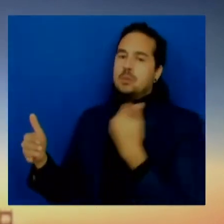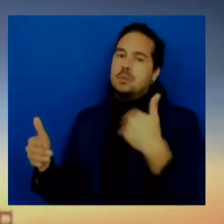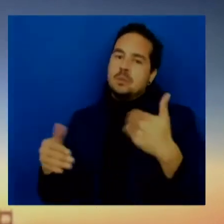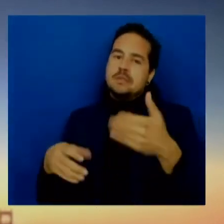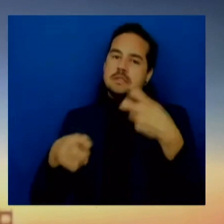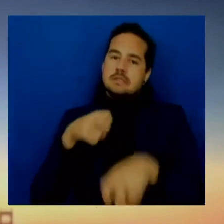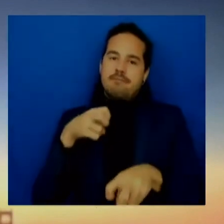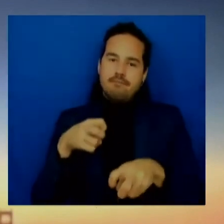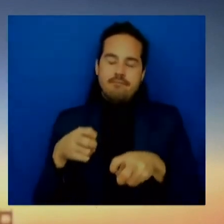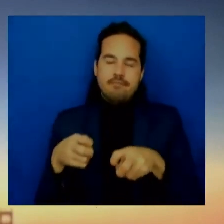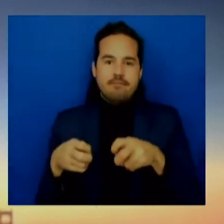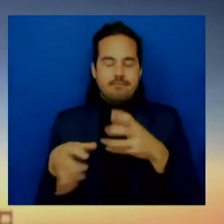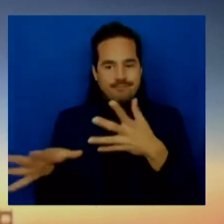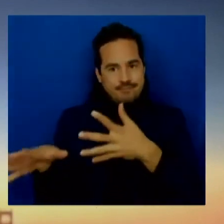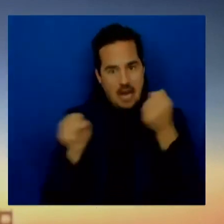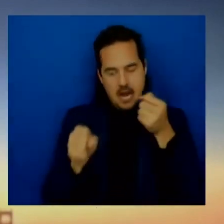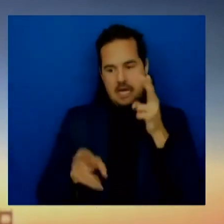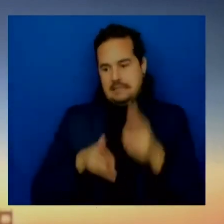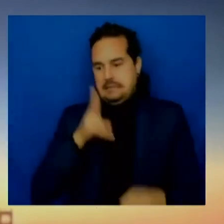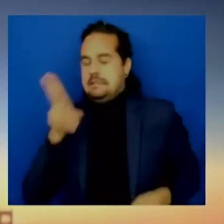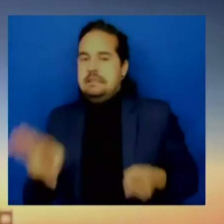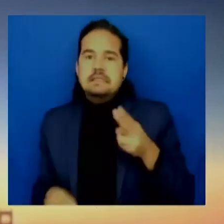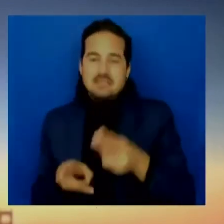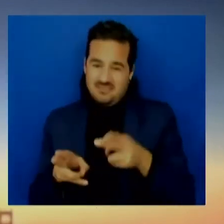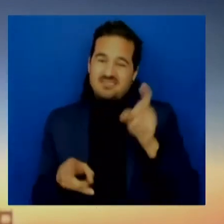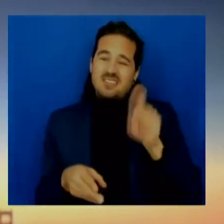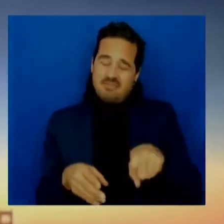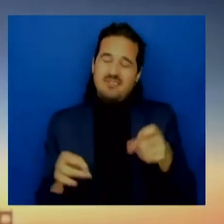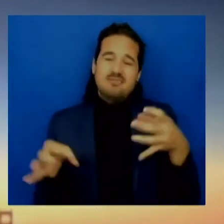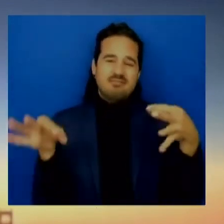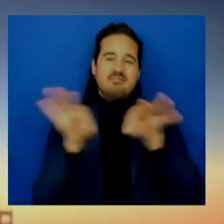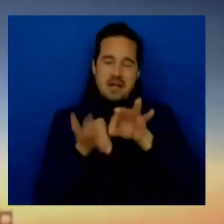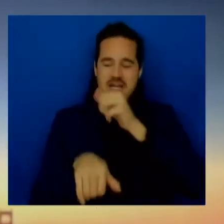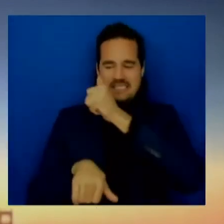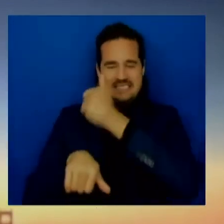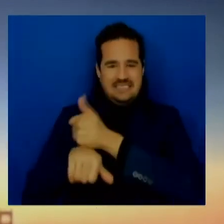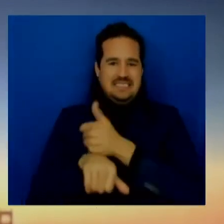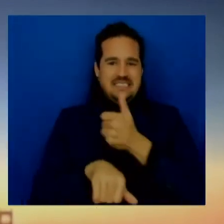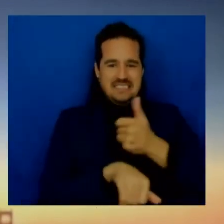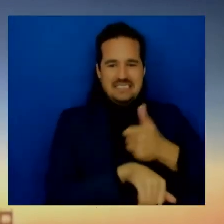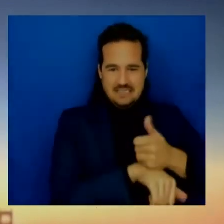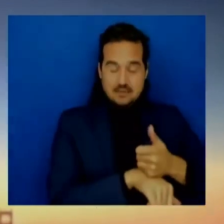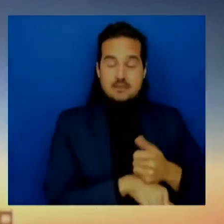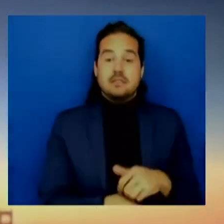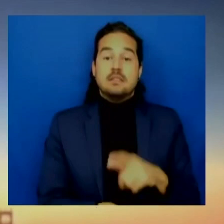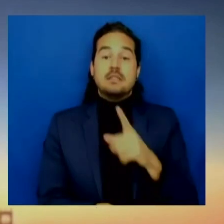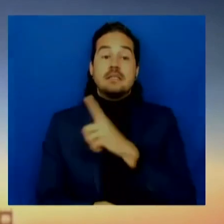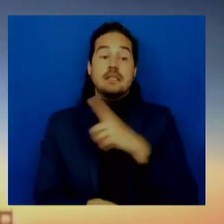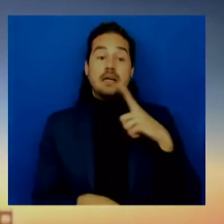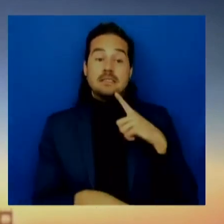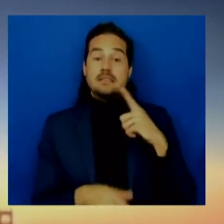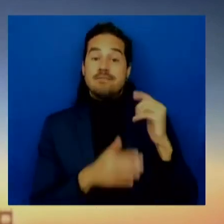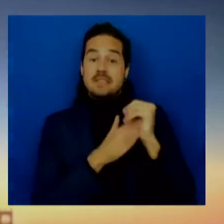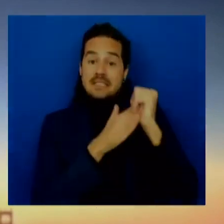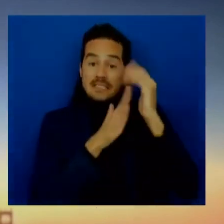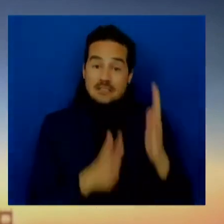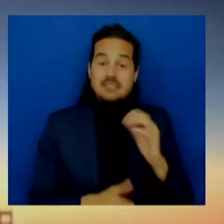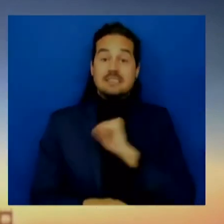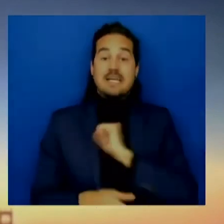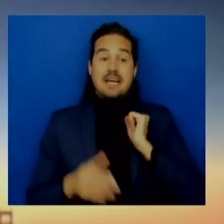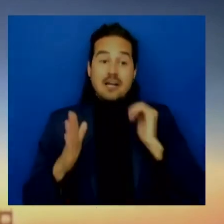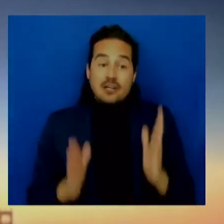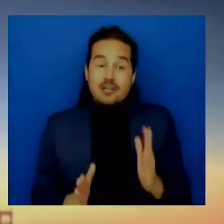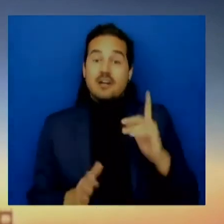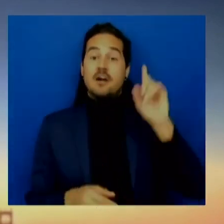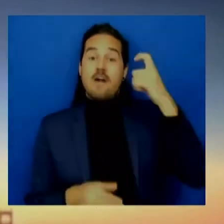partners and the legislative leadership, as well as your leadership, Governor, in order to ensure successful implementation of this. I've been working